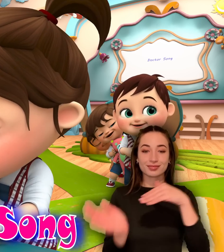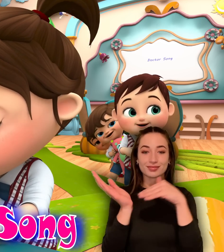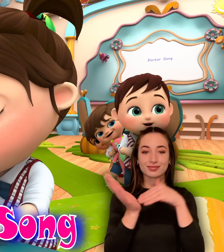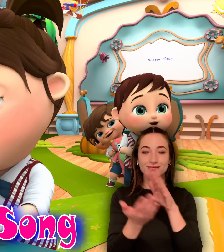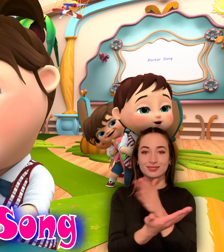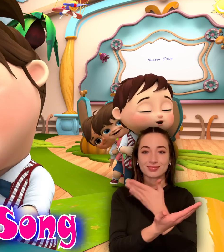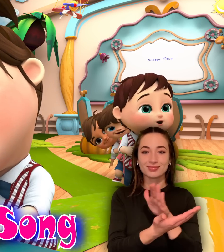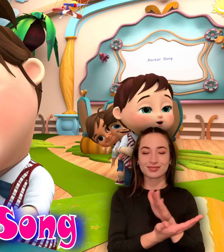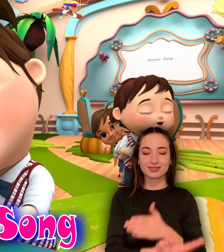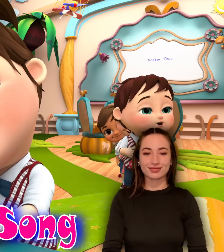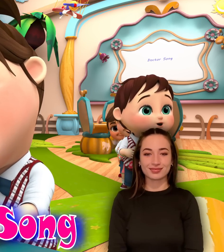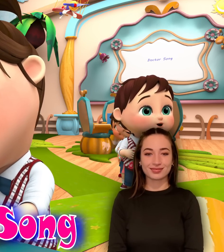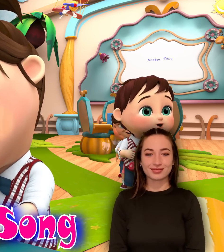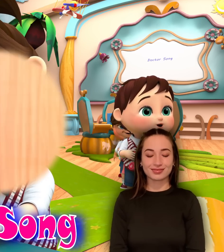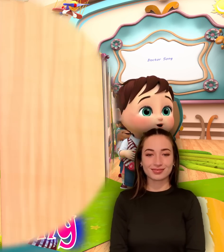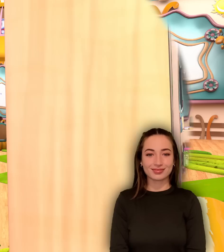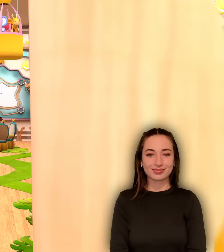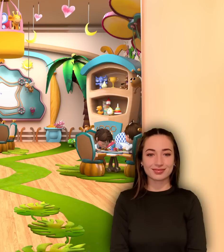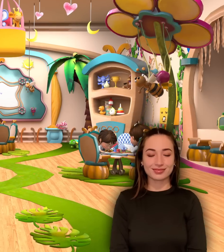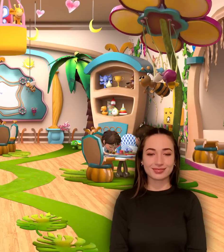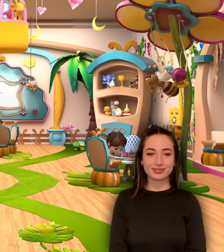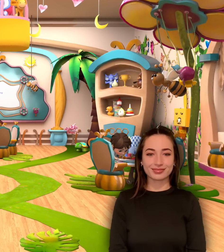The doctor song.